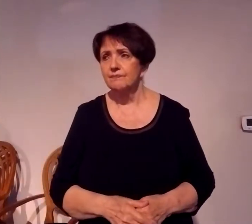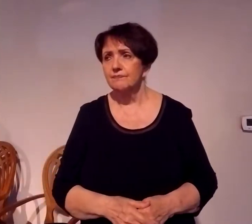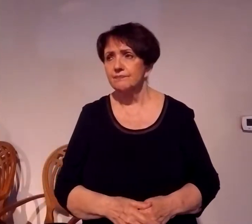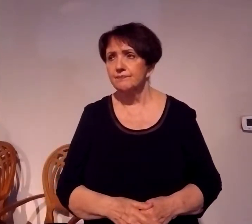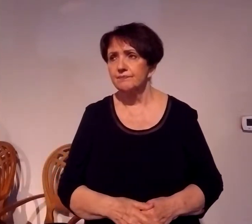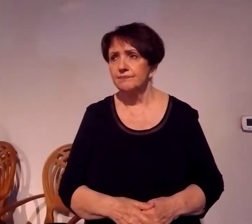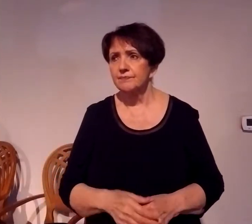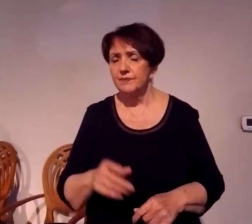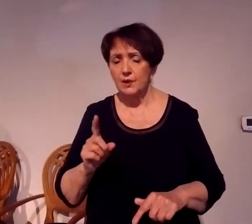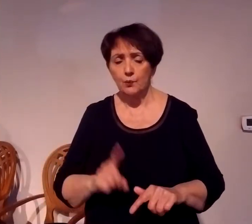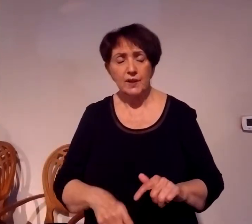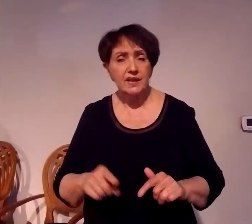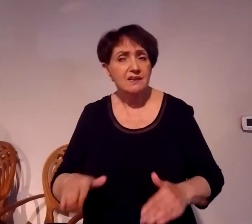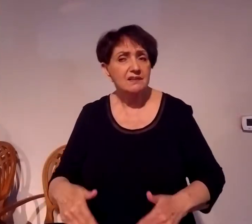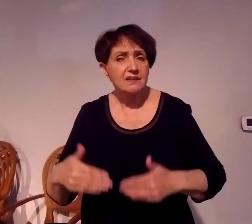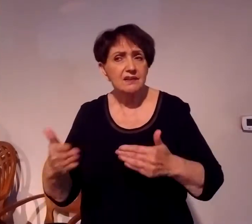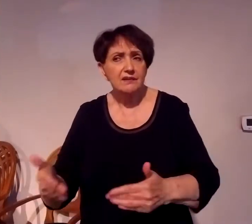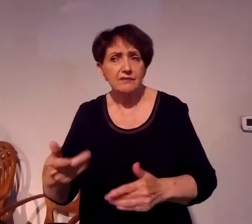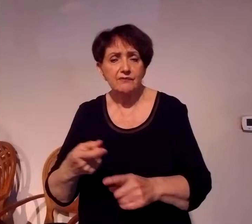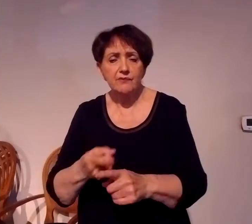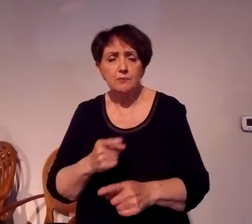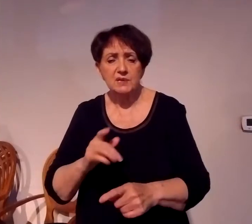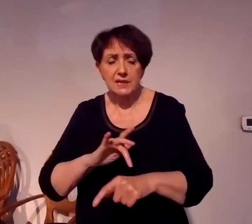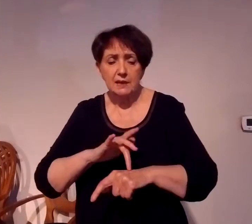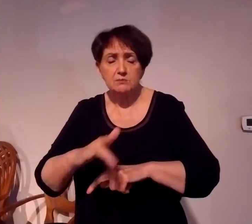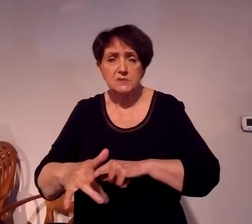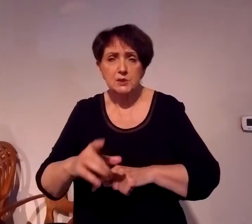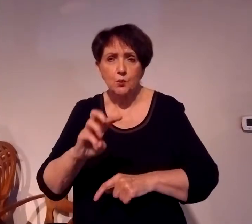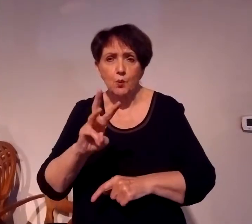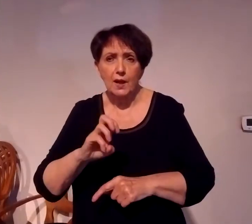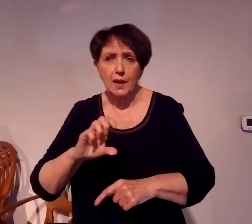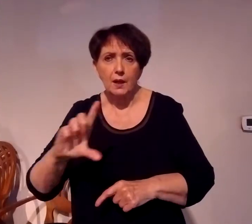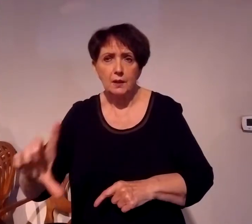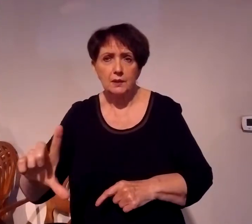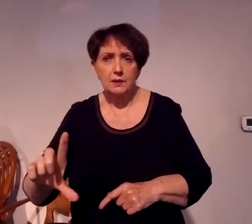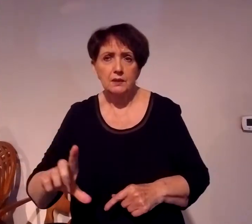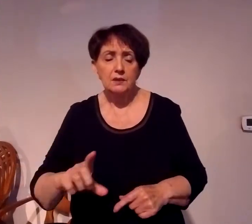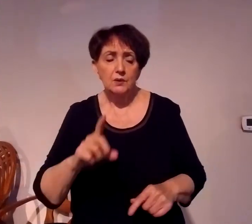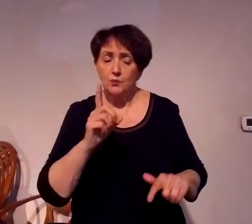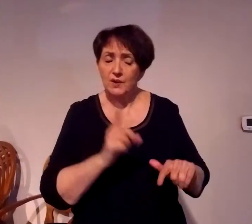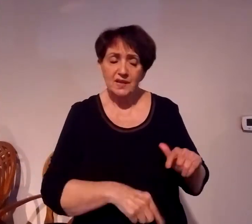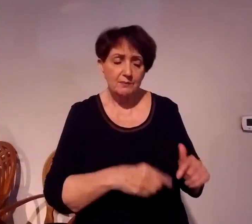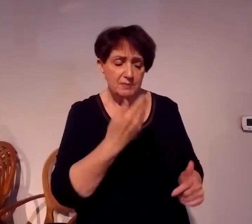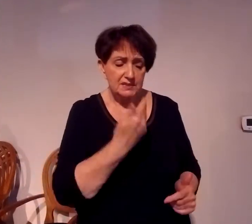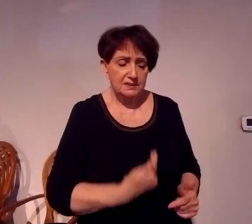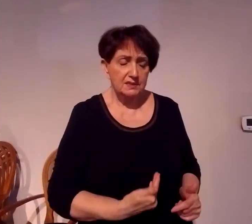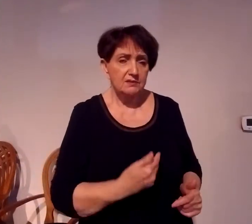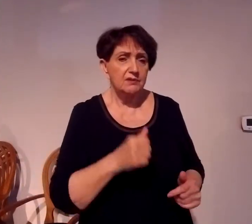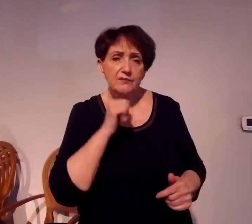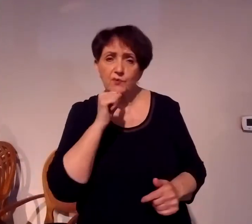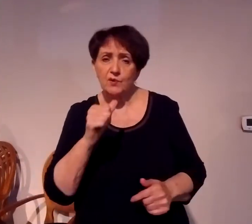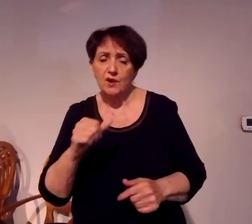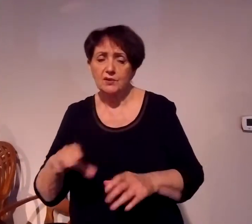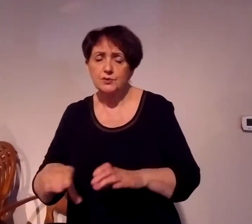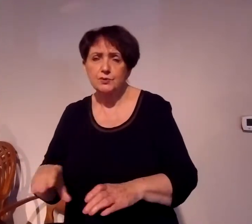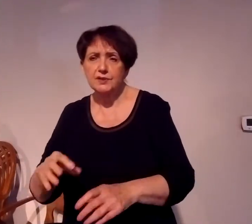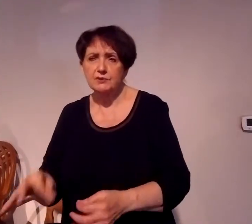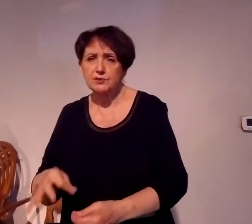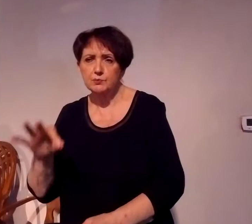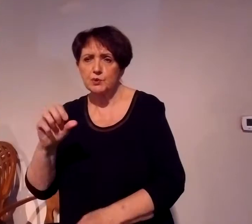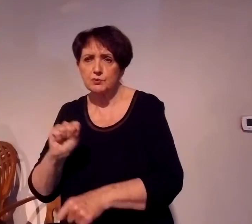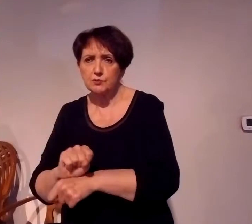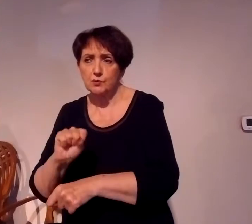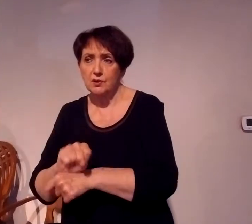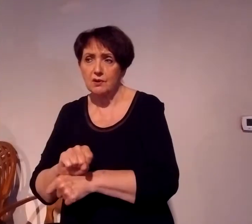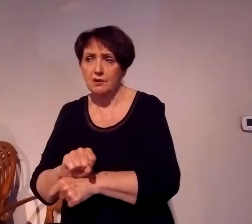And we can't give from an empty well. We can't be centered if we're not doing our spiritual work. It is not about the